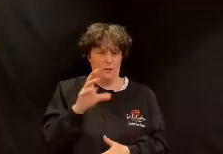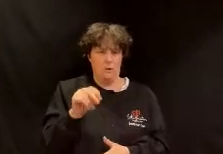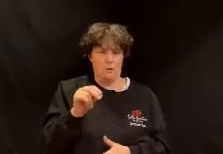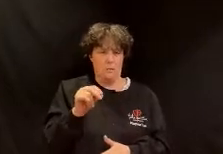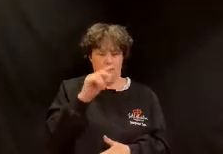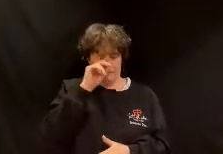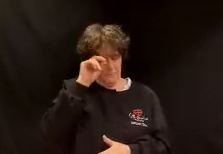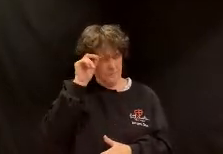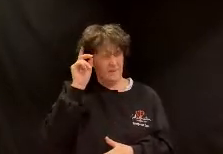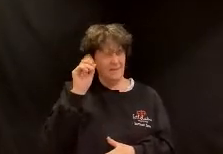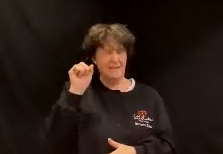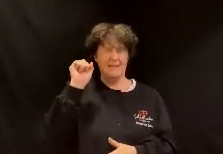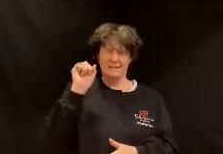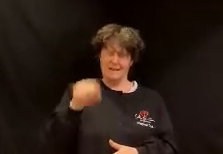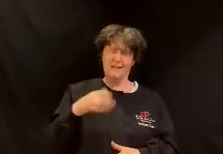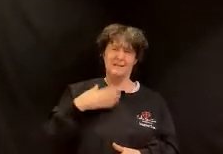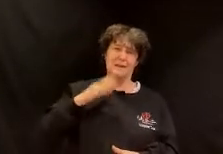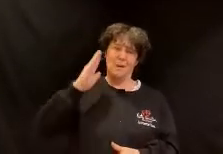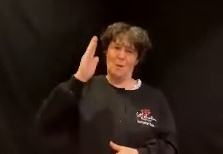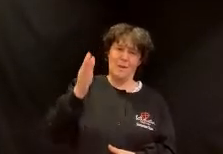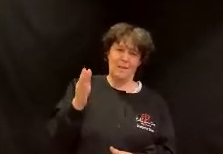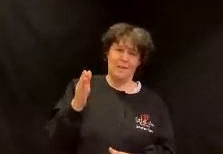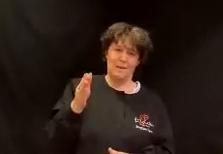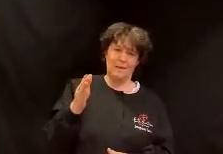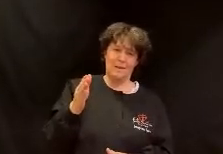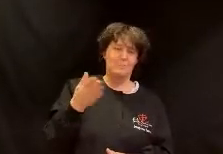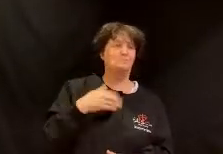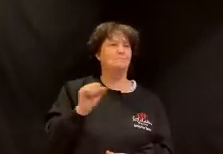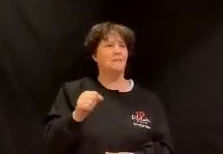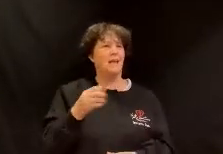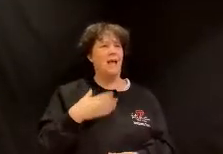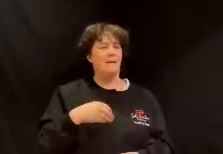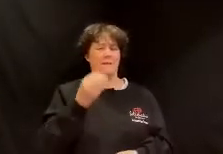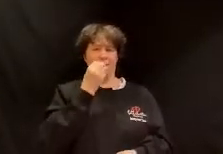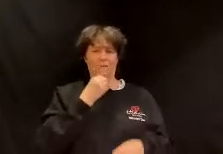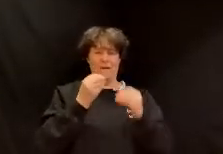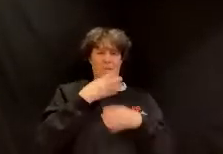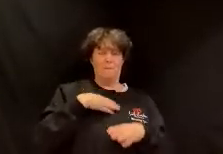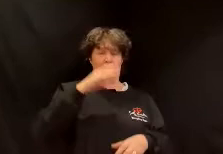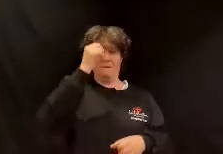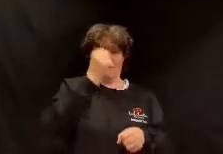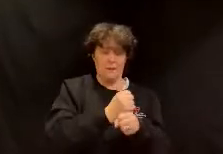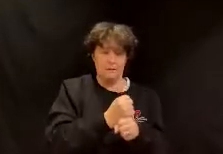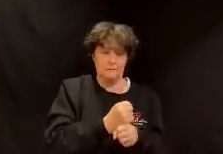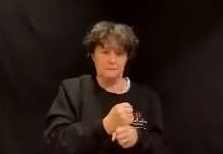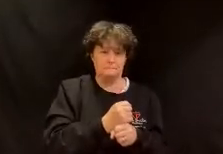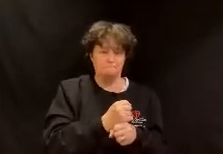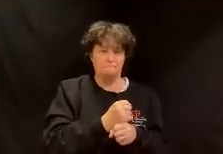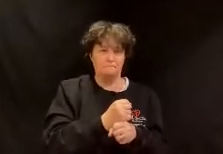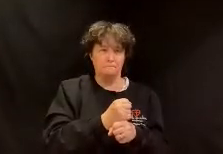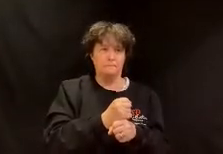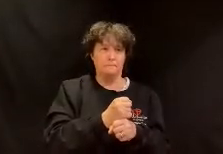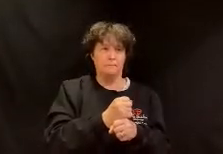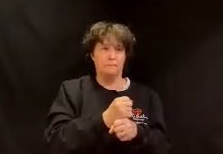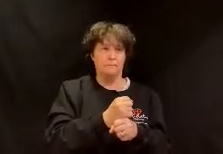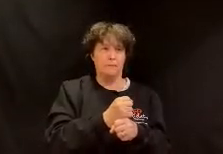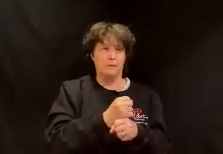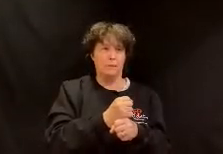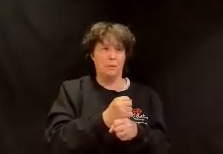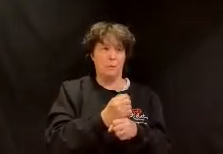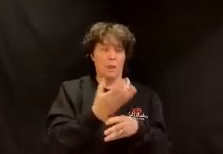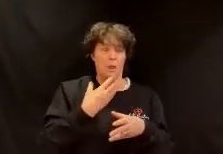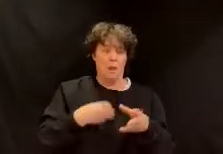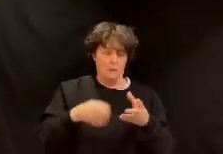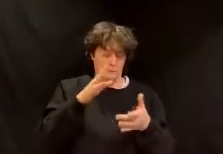Yes, I'm willing. How do I find? I got to feed. I'm telling you, listen, when I get preloaded with the